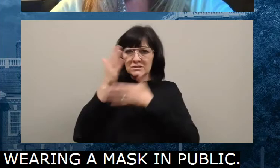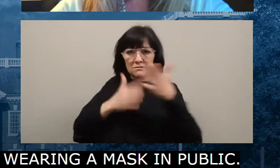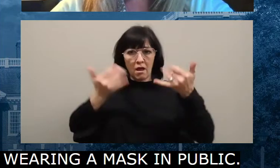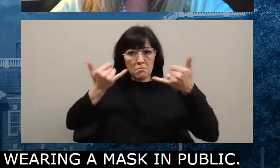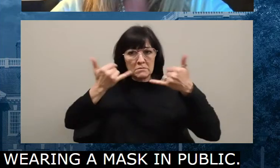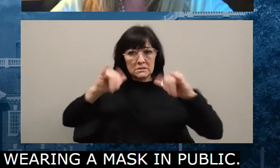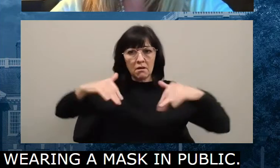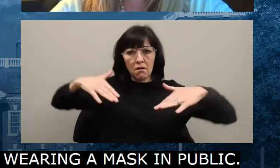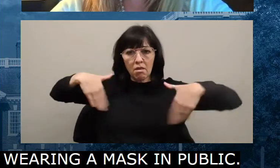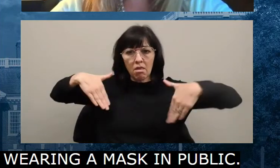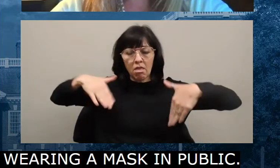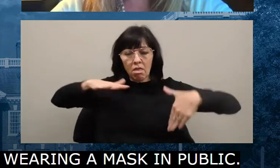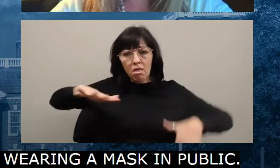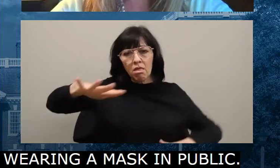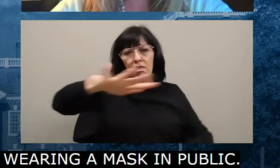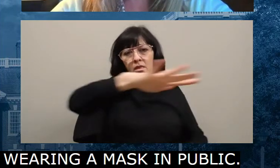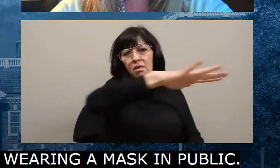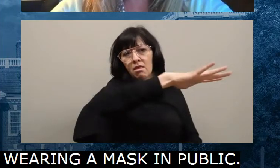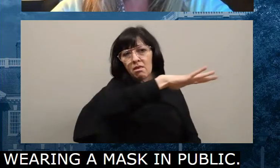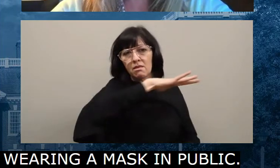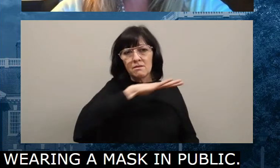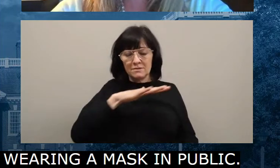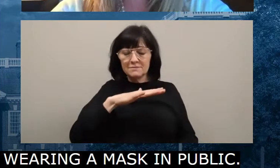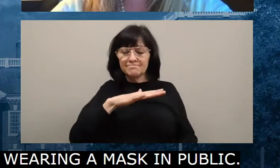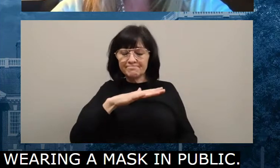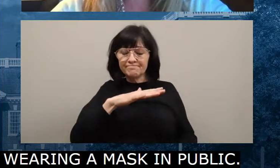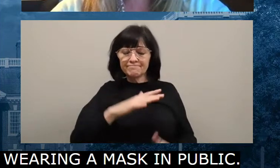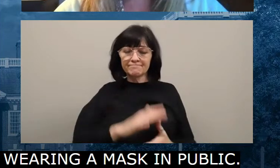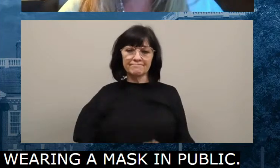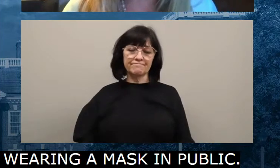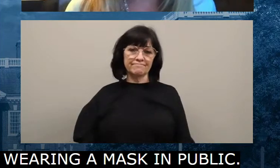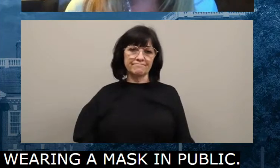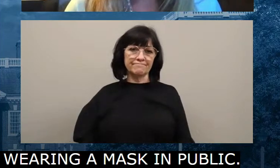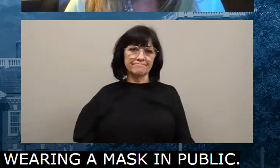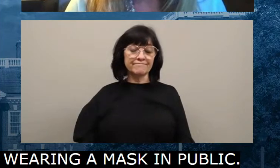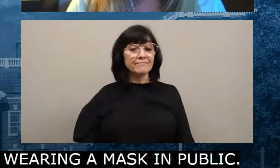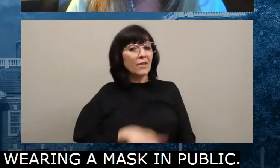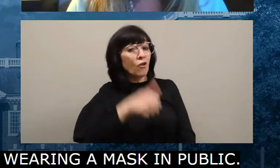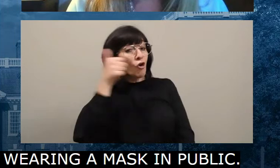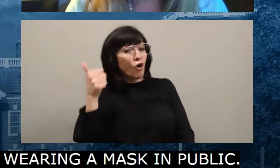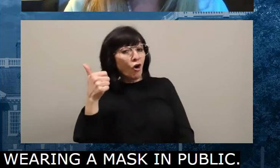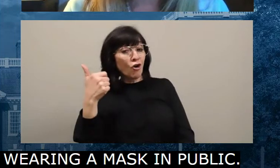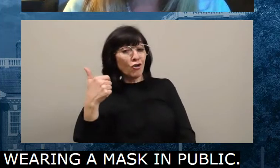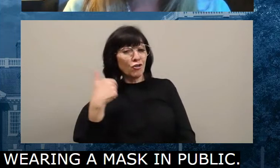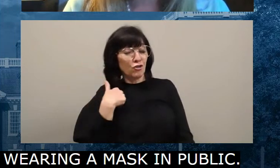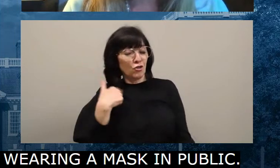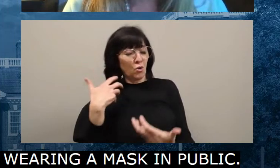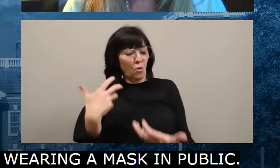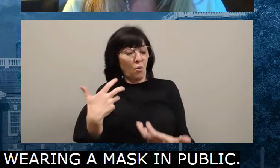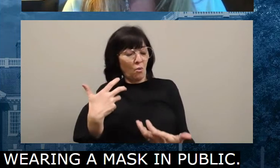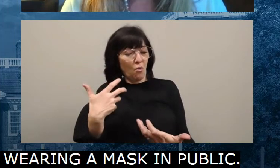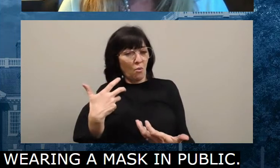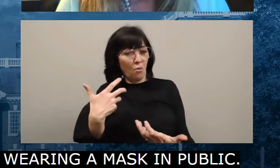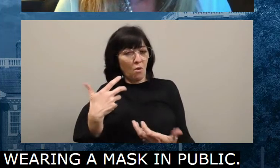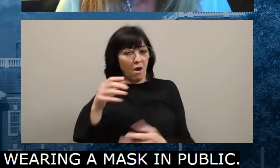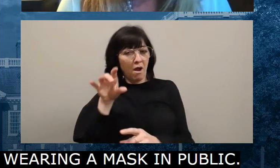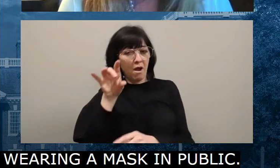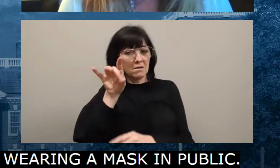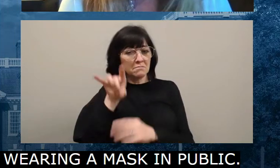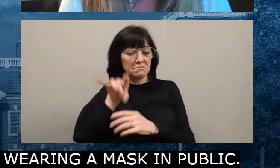I just want to close with a couple more little reminders before I turn it back to the governor.